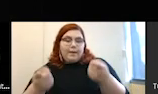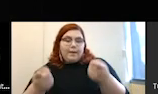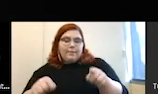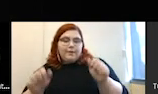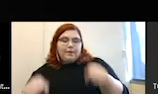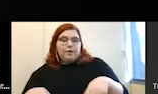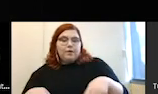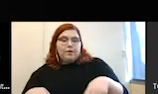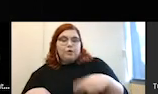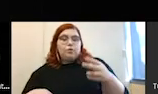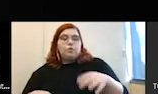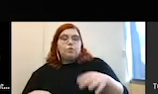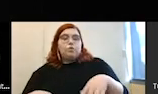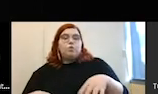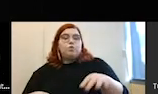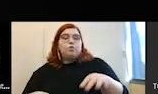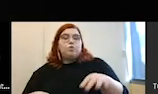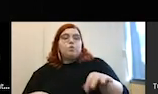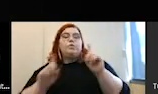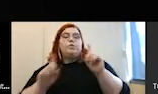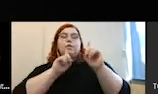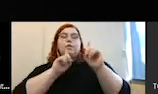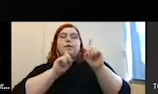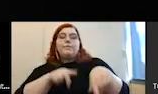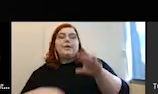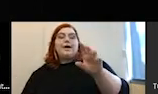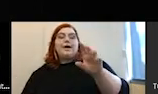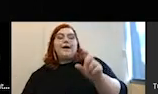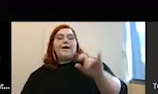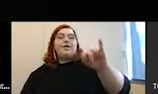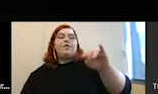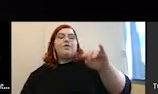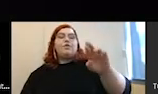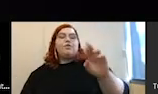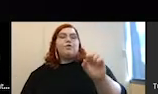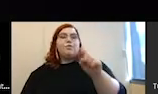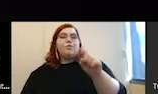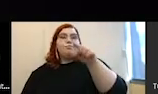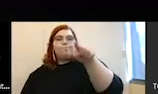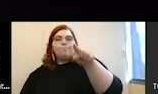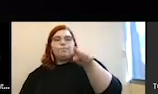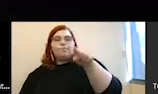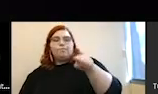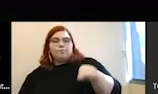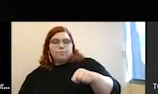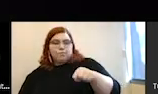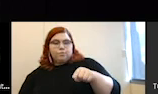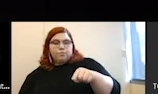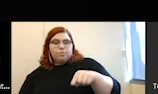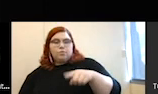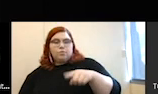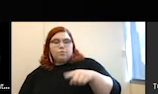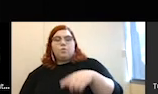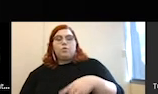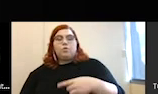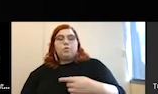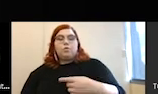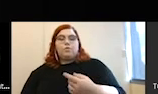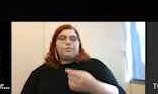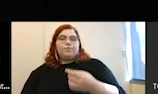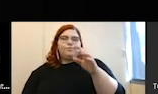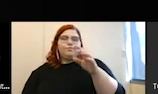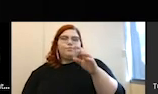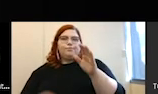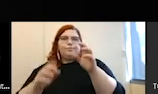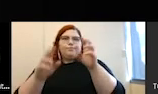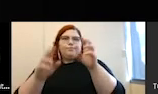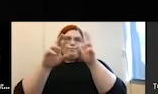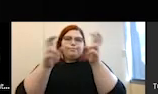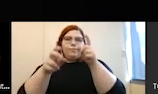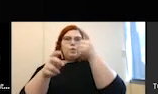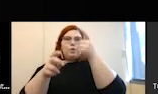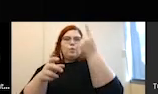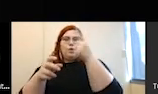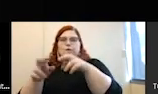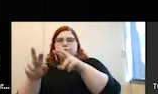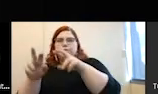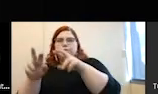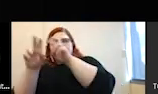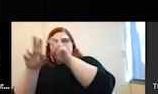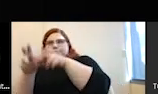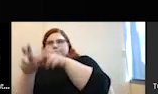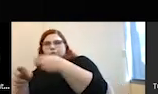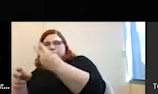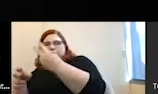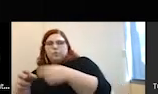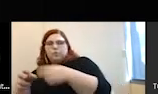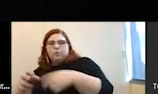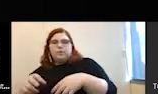and then use the colon symbol. And then within the quotation marks, you have whatever you want. So it could be 1, 2, 3. It could be heads, tails. It